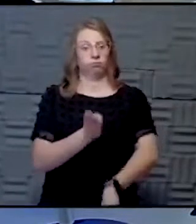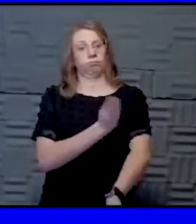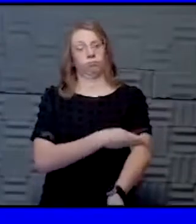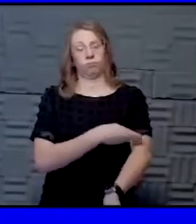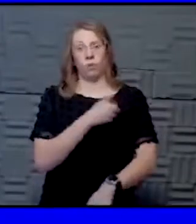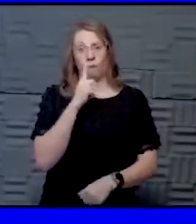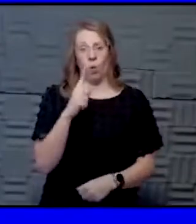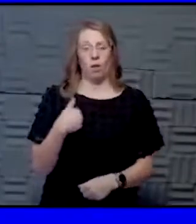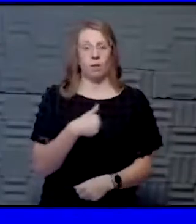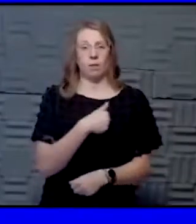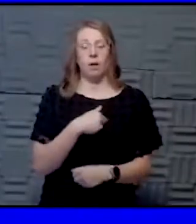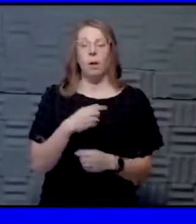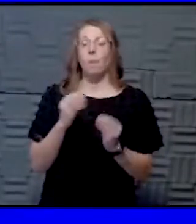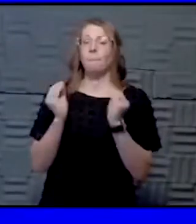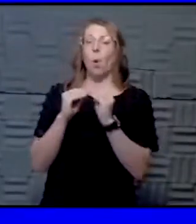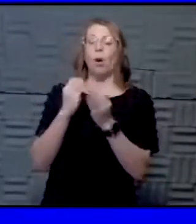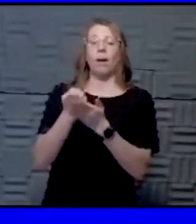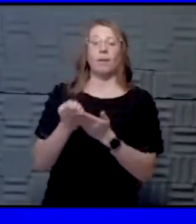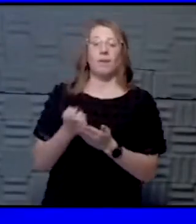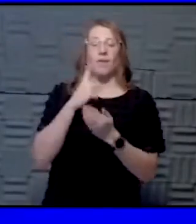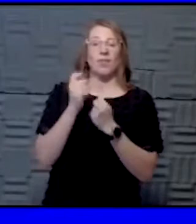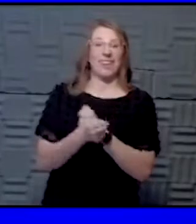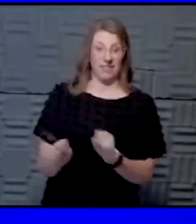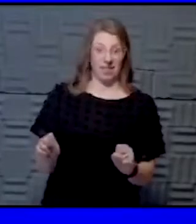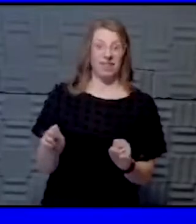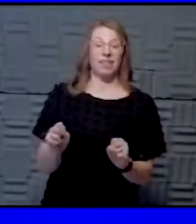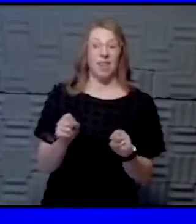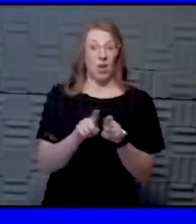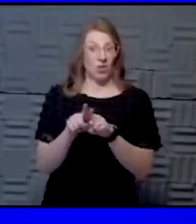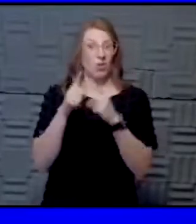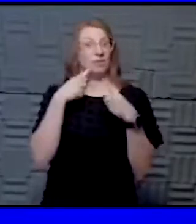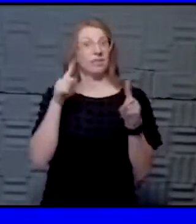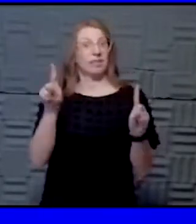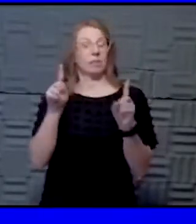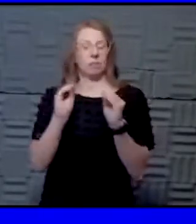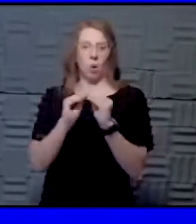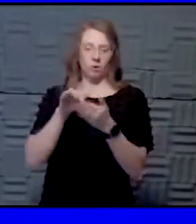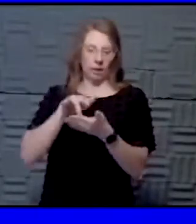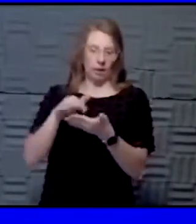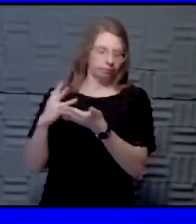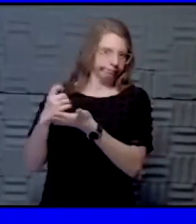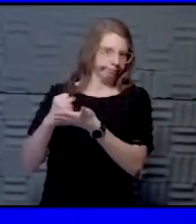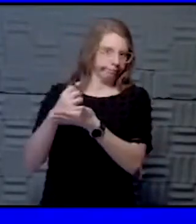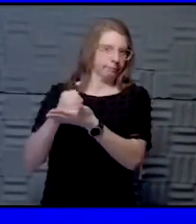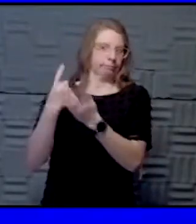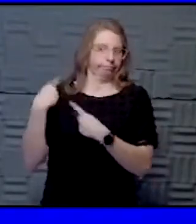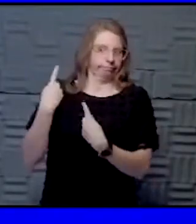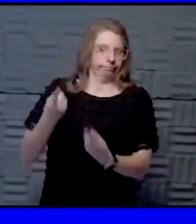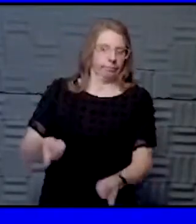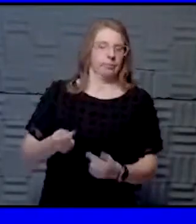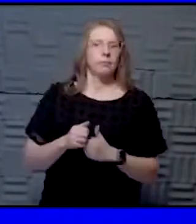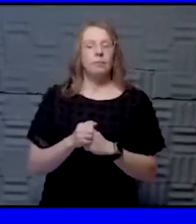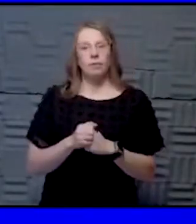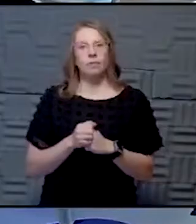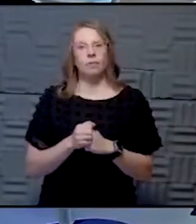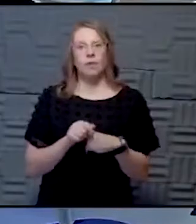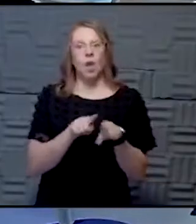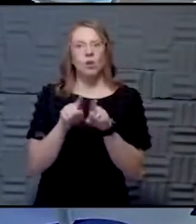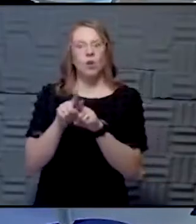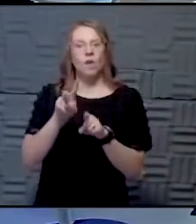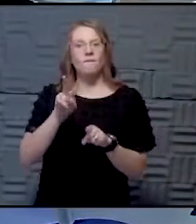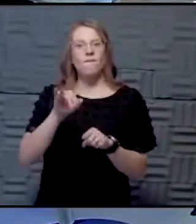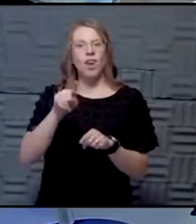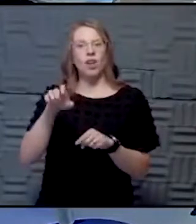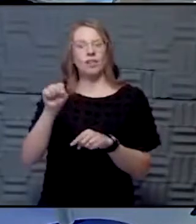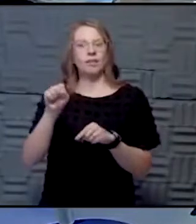further evidence of that, of the safety and of the efficacy, and even against these circulating variants as well. All right, let's see if